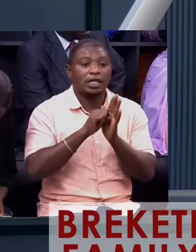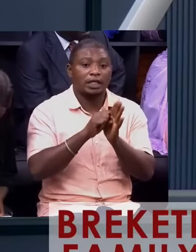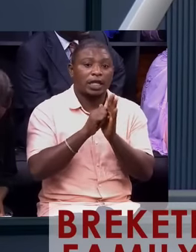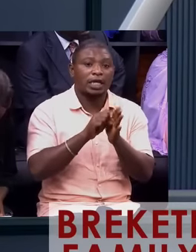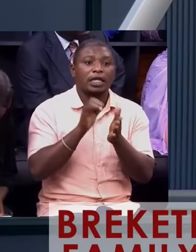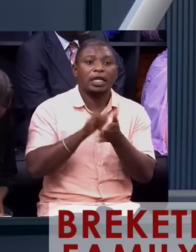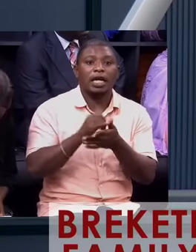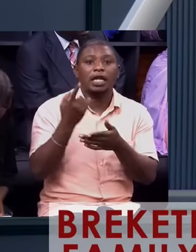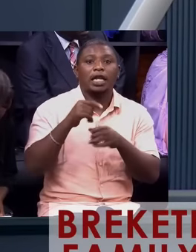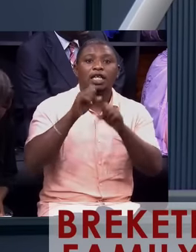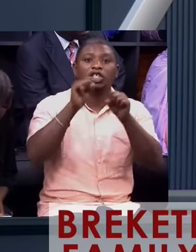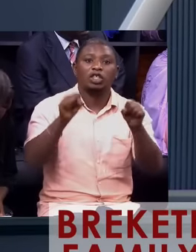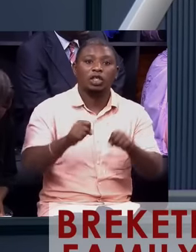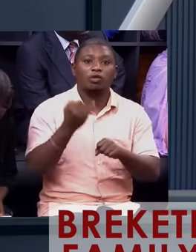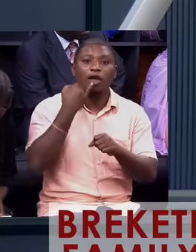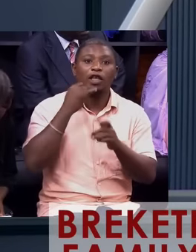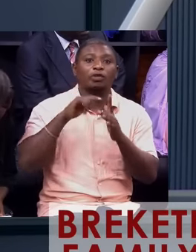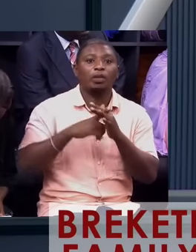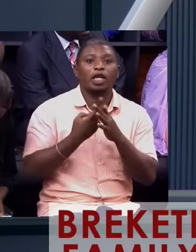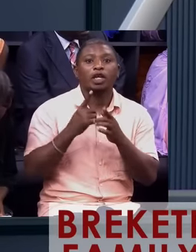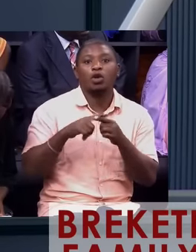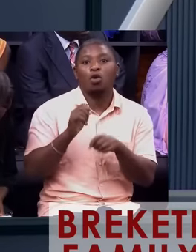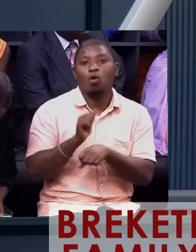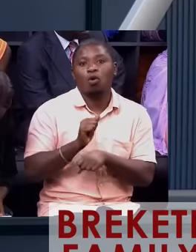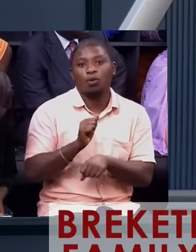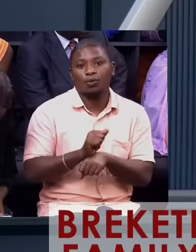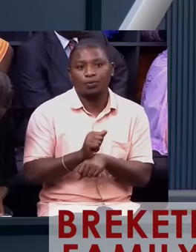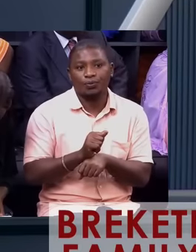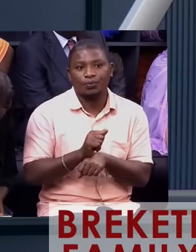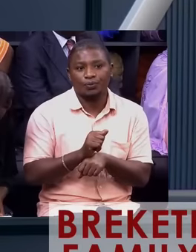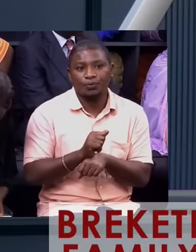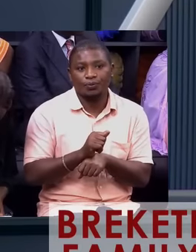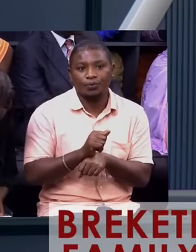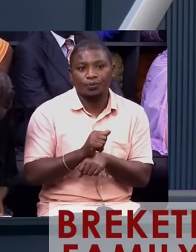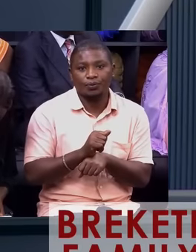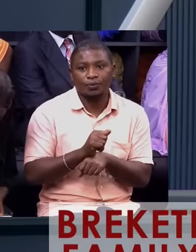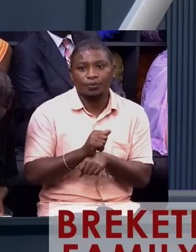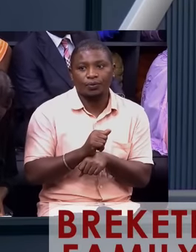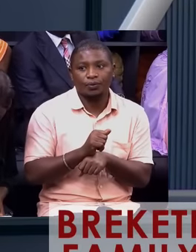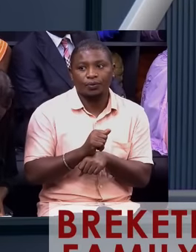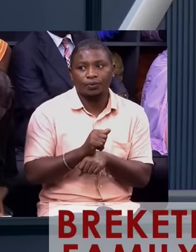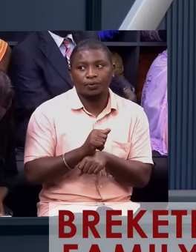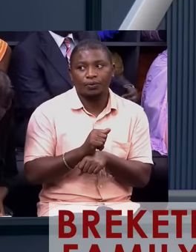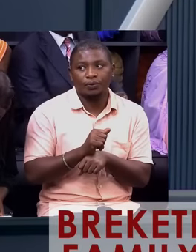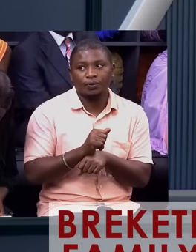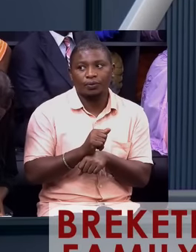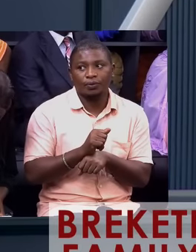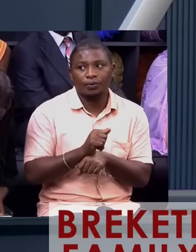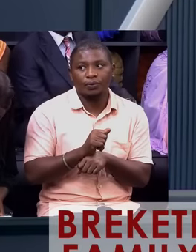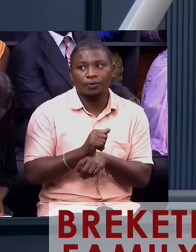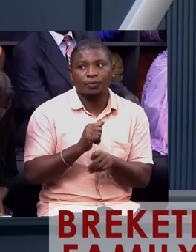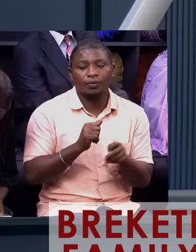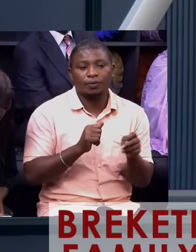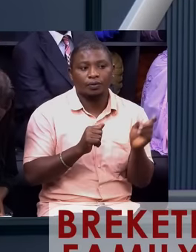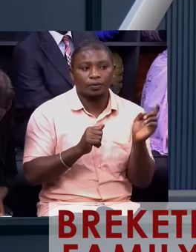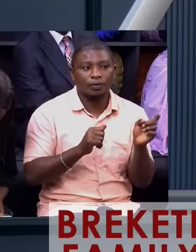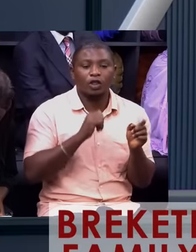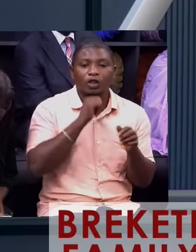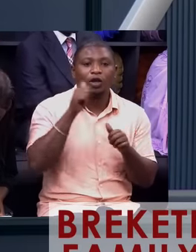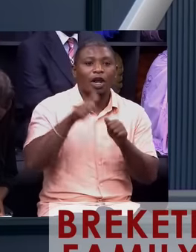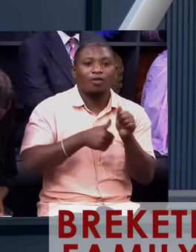that the system is beginning to work come from your mouth